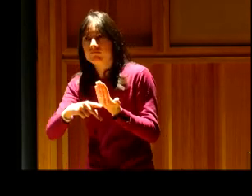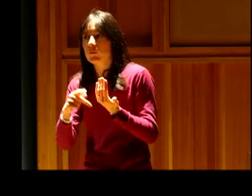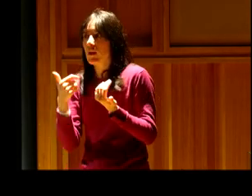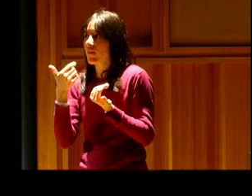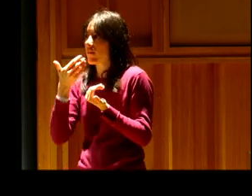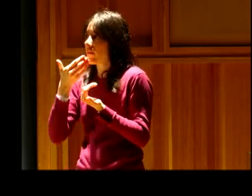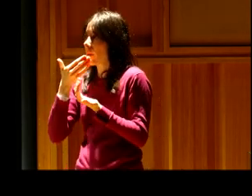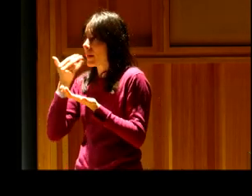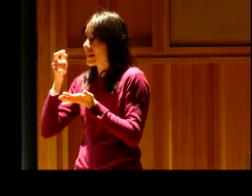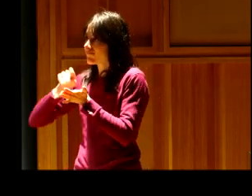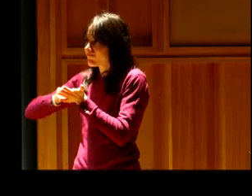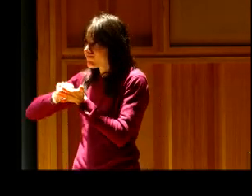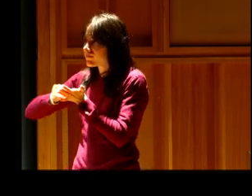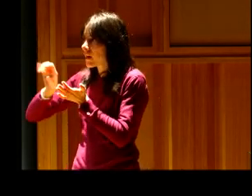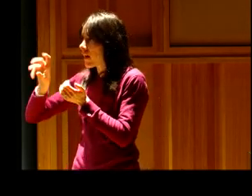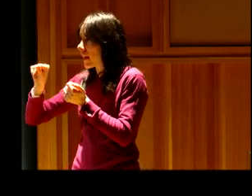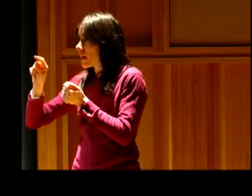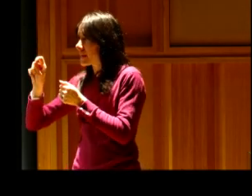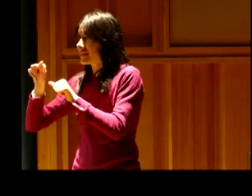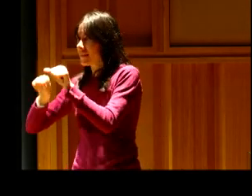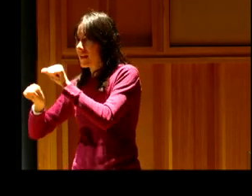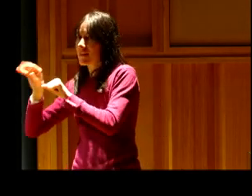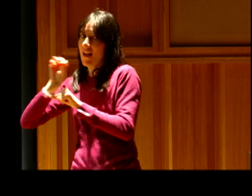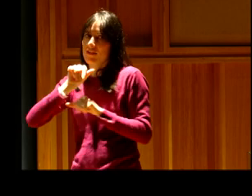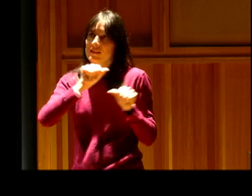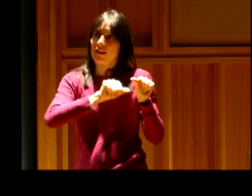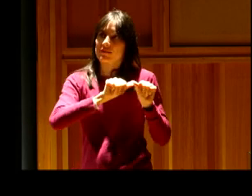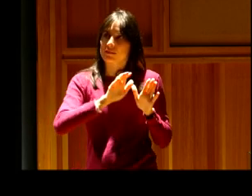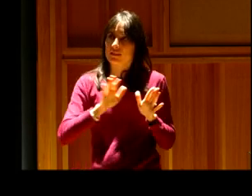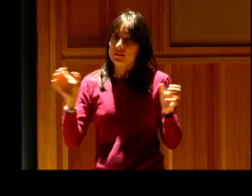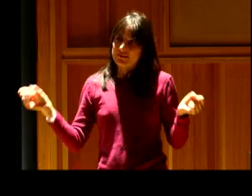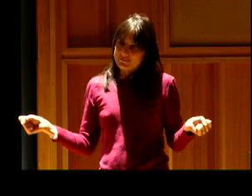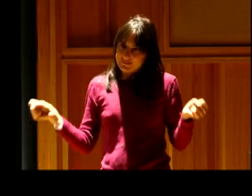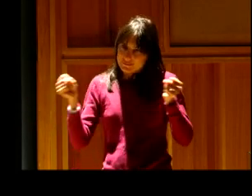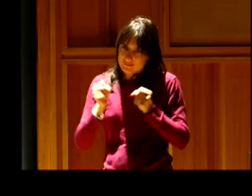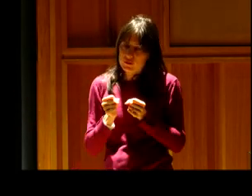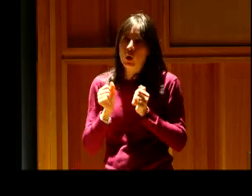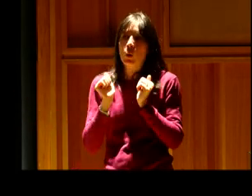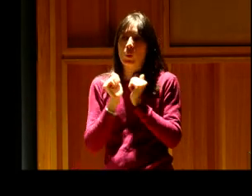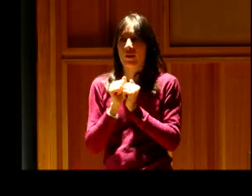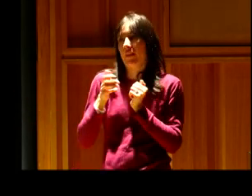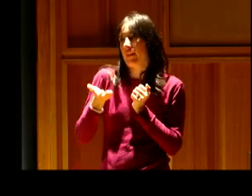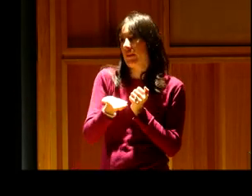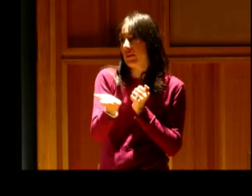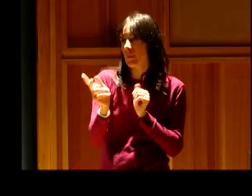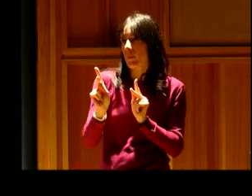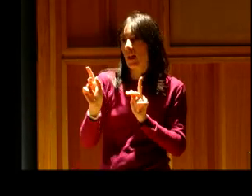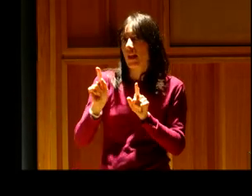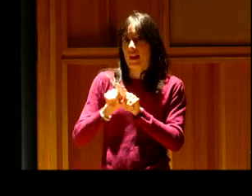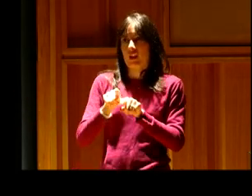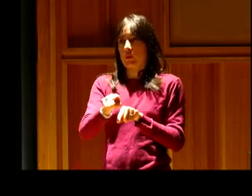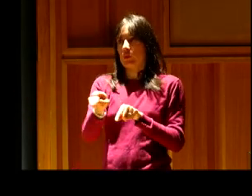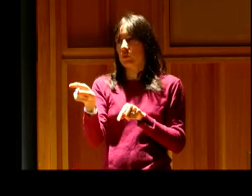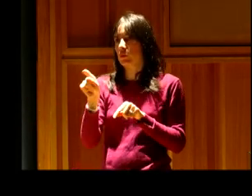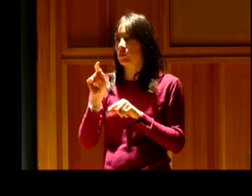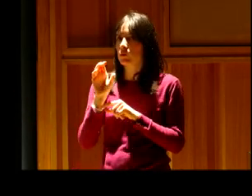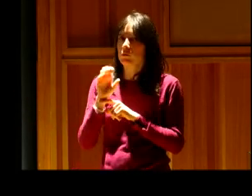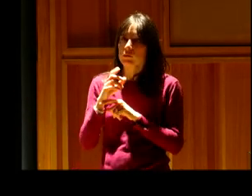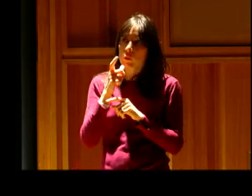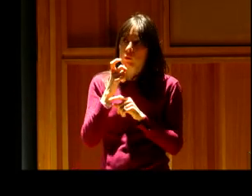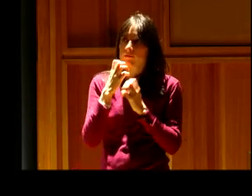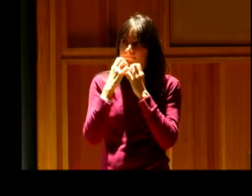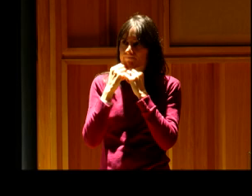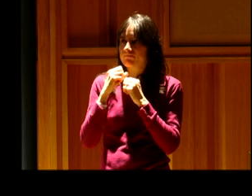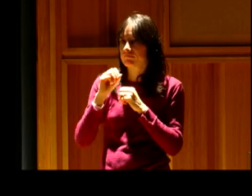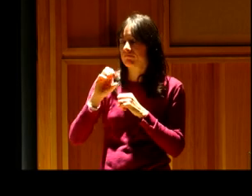science and scientists to share the table with cultural heritage managers and experts. We're working